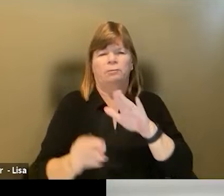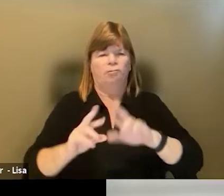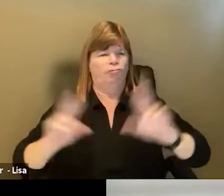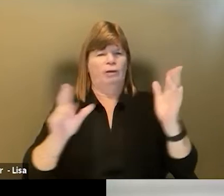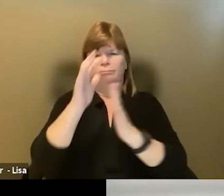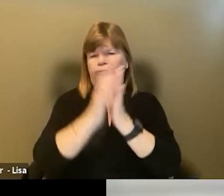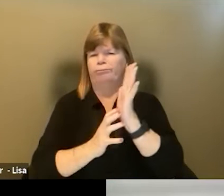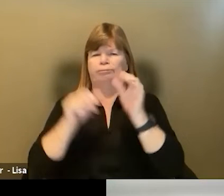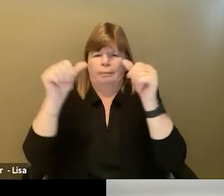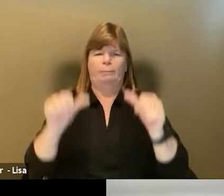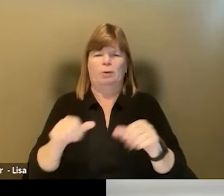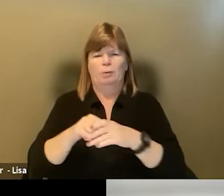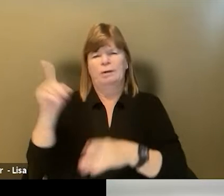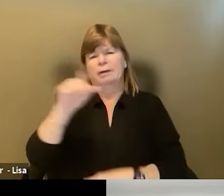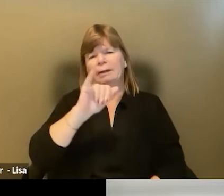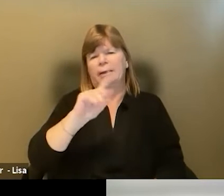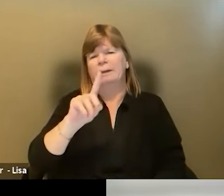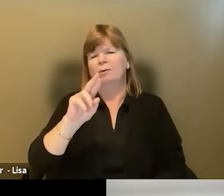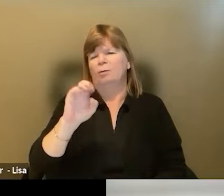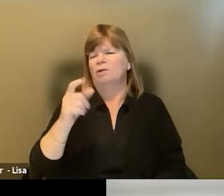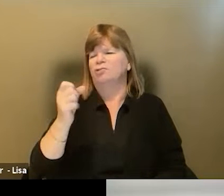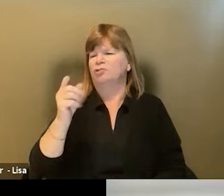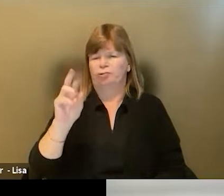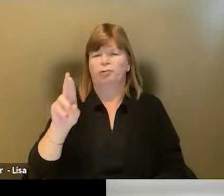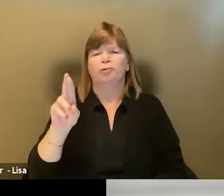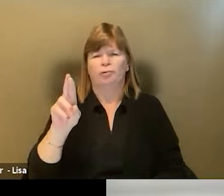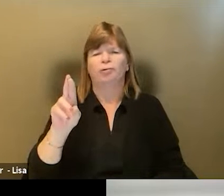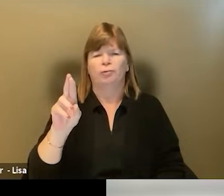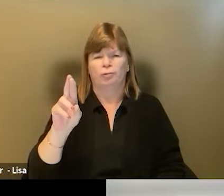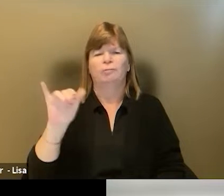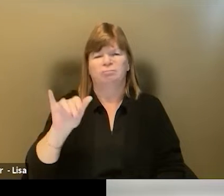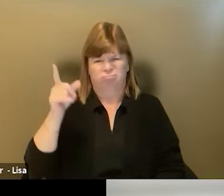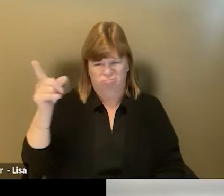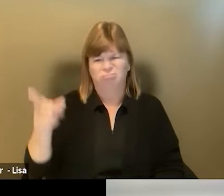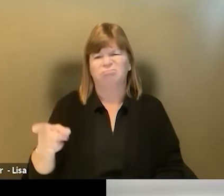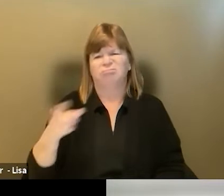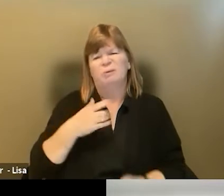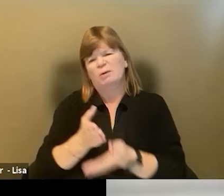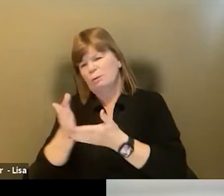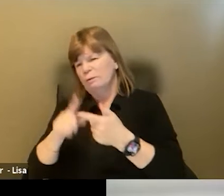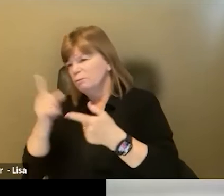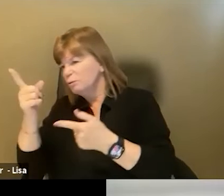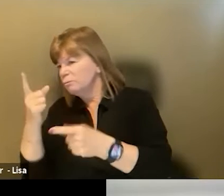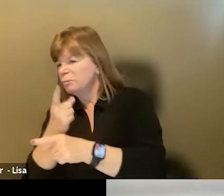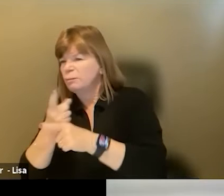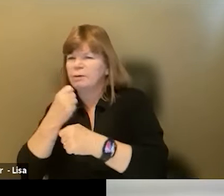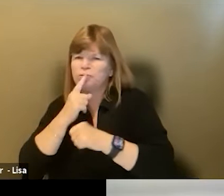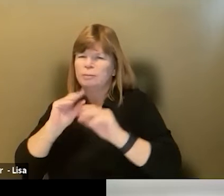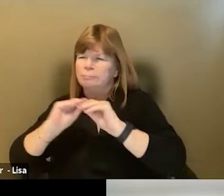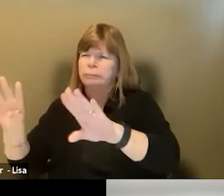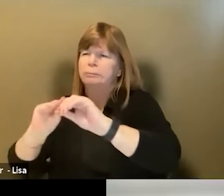these changes with the Indiana Register. We also go through them in order to appropriately notify the public